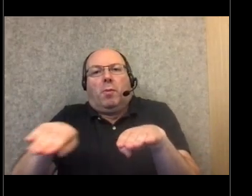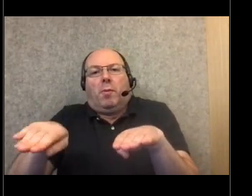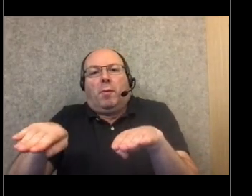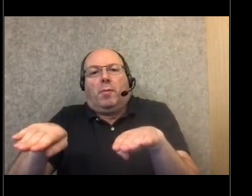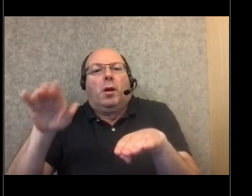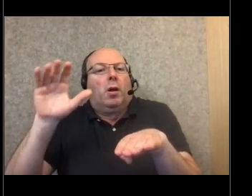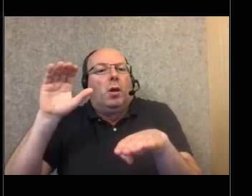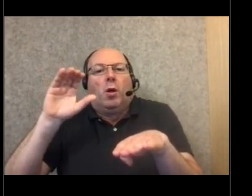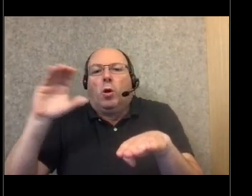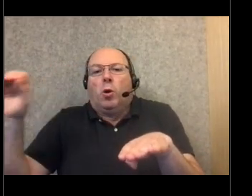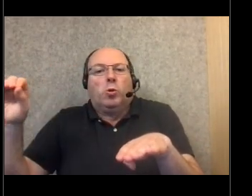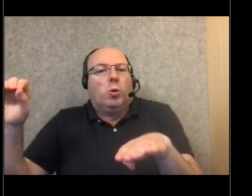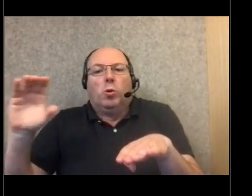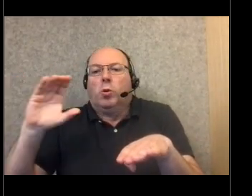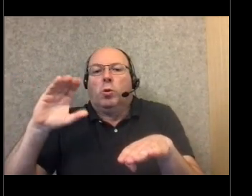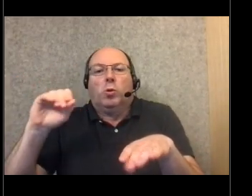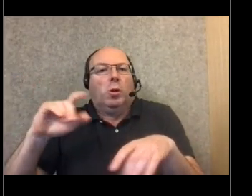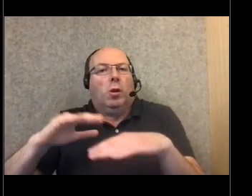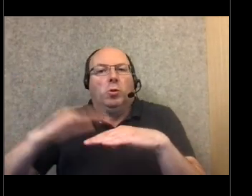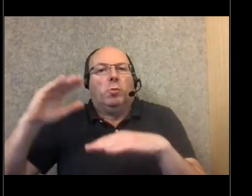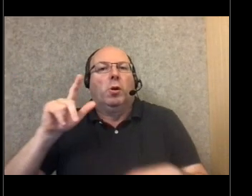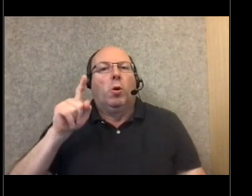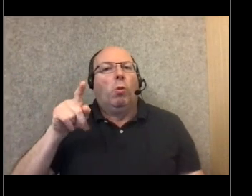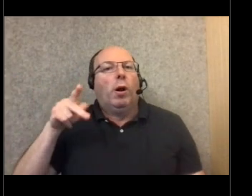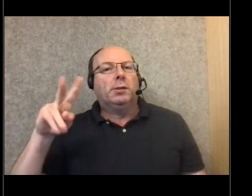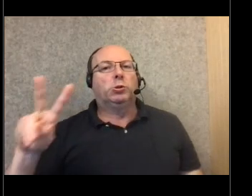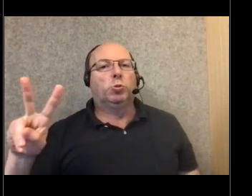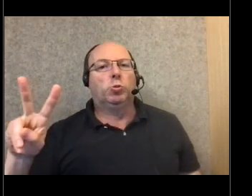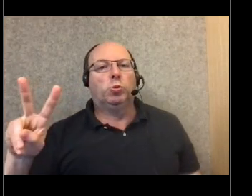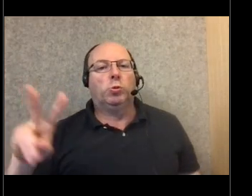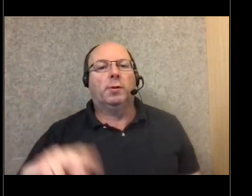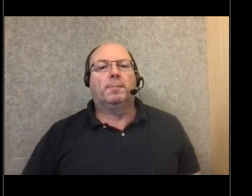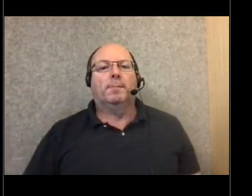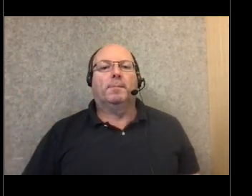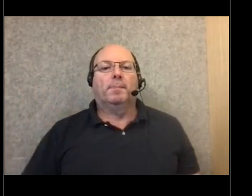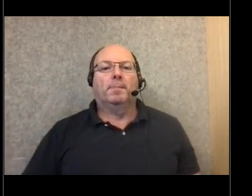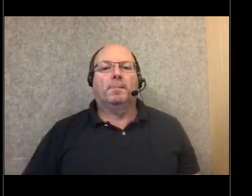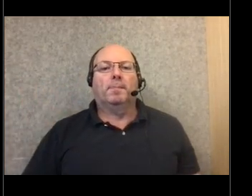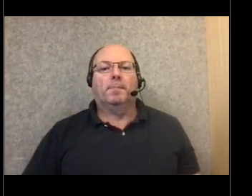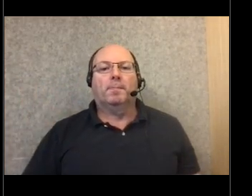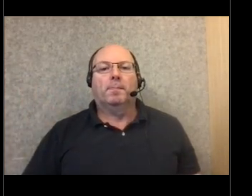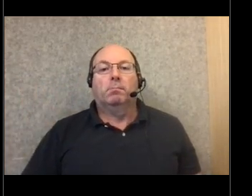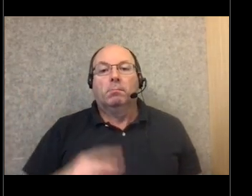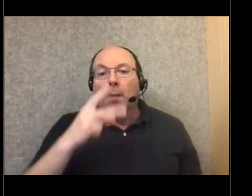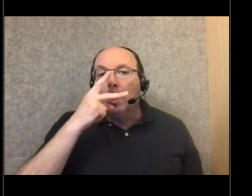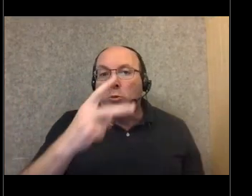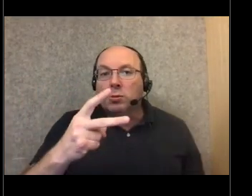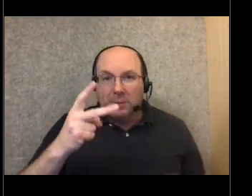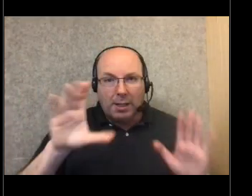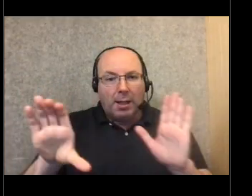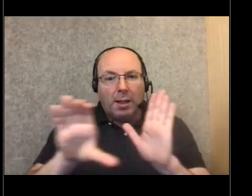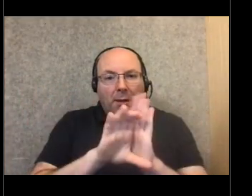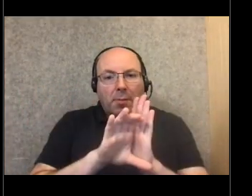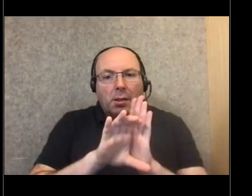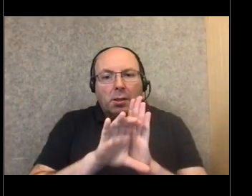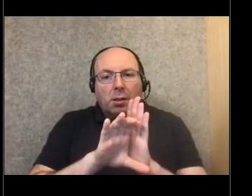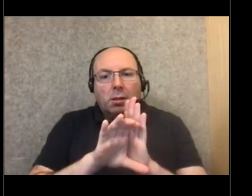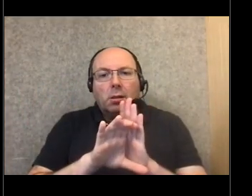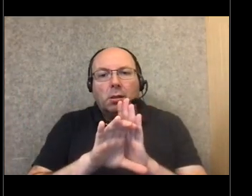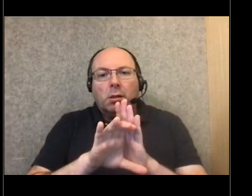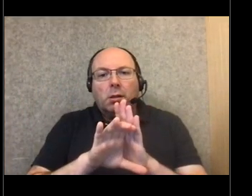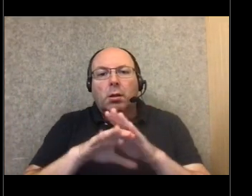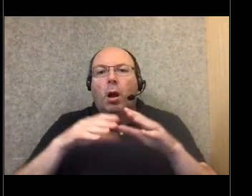In the example on the screen, you see a route with no abrupt changes in level that provides